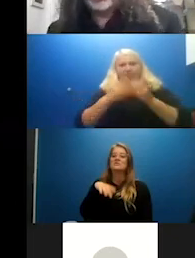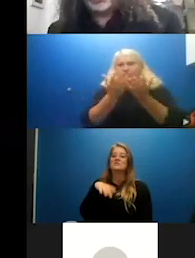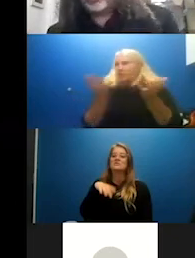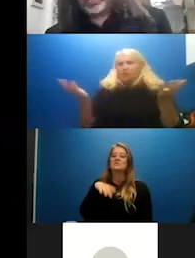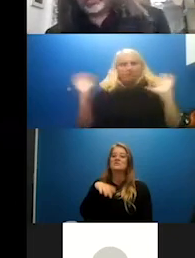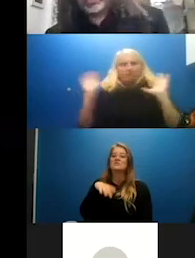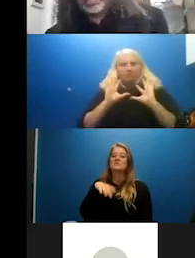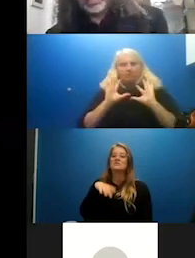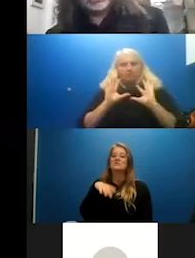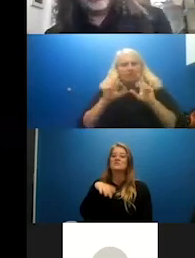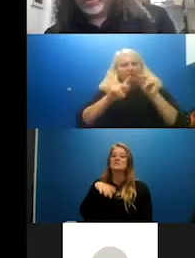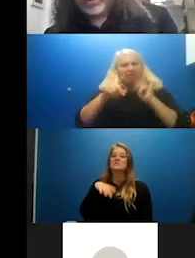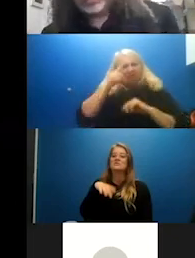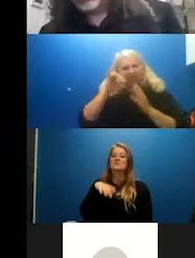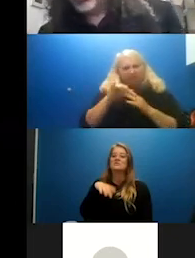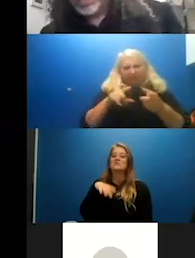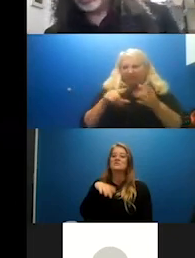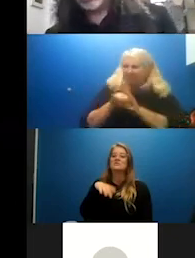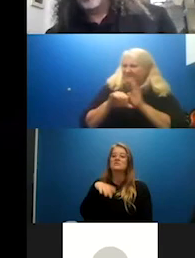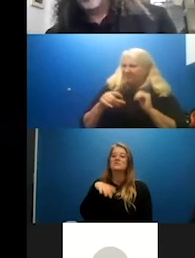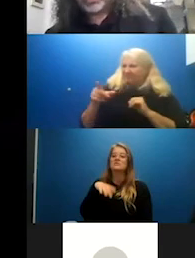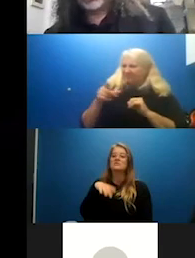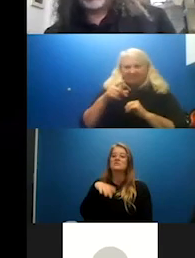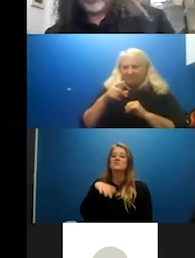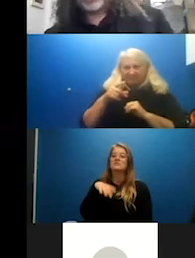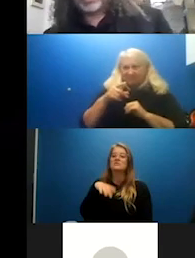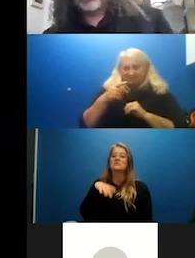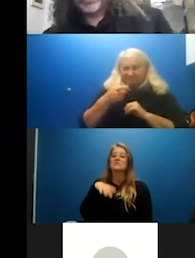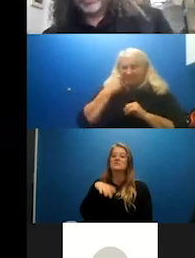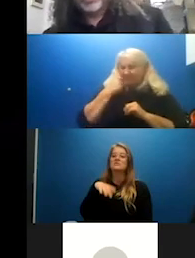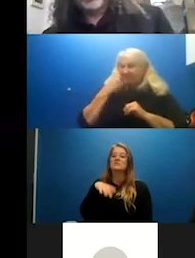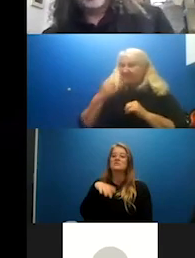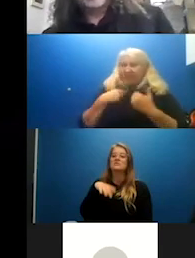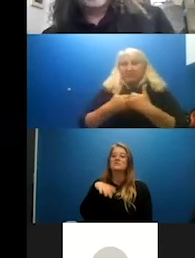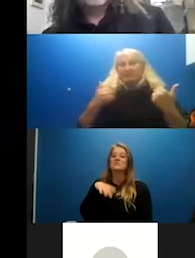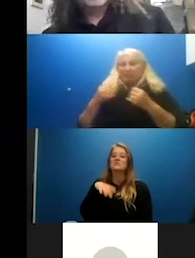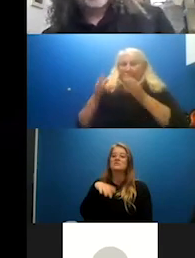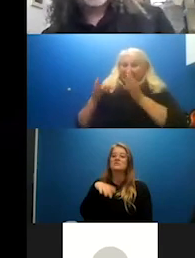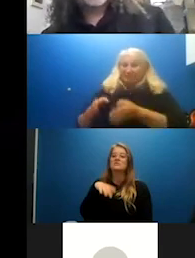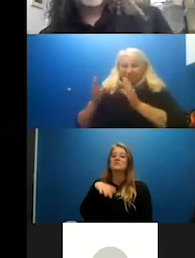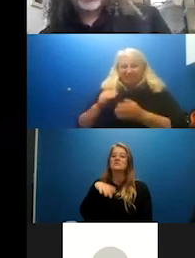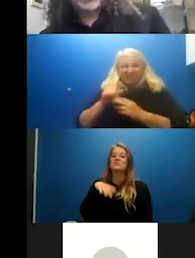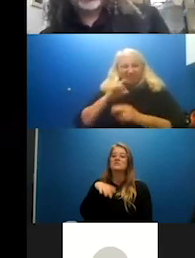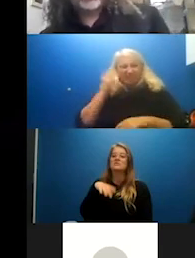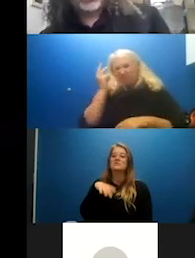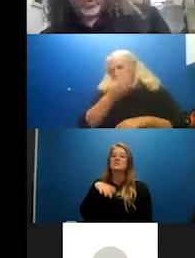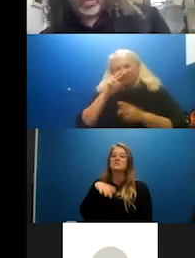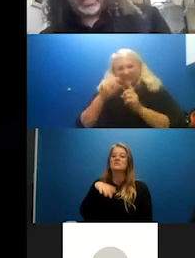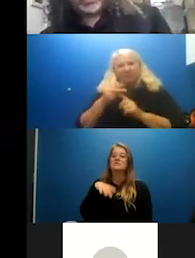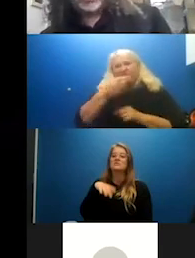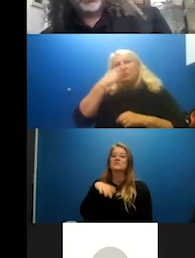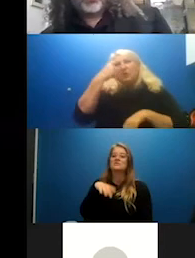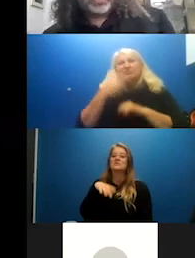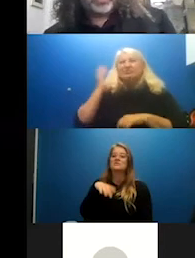separate individual is a very recent Western fantasy. An Indigenous man once said to me when we were working